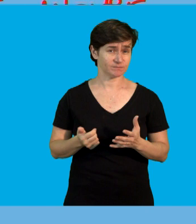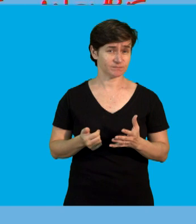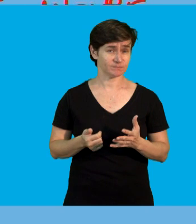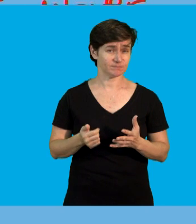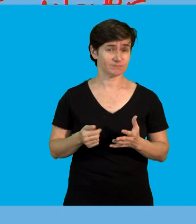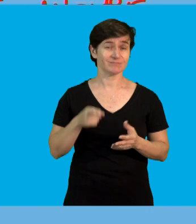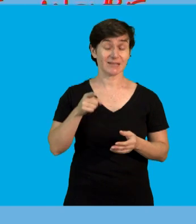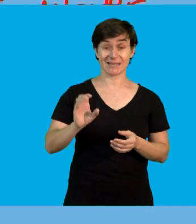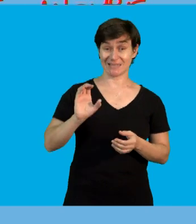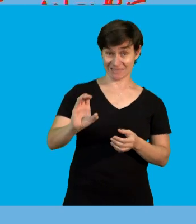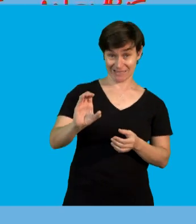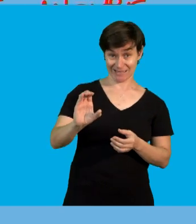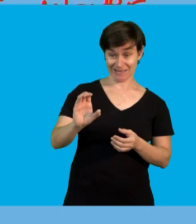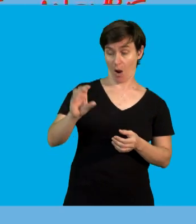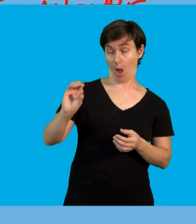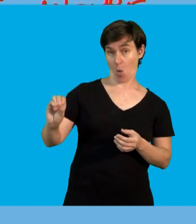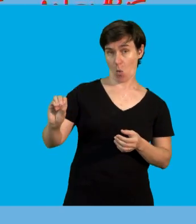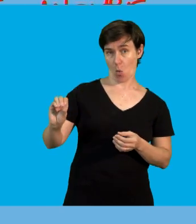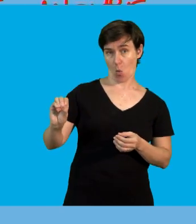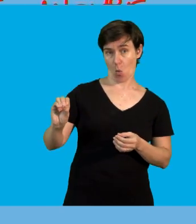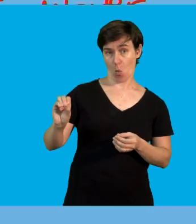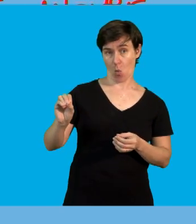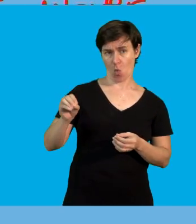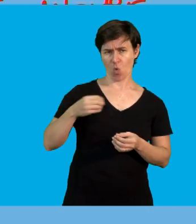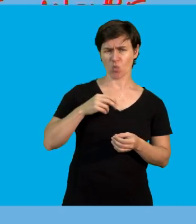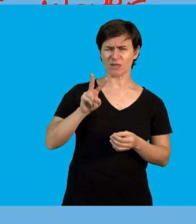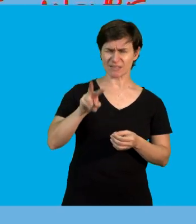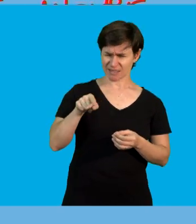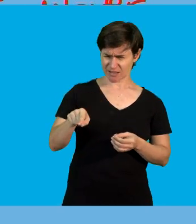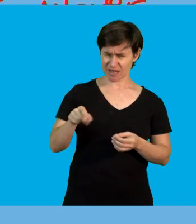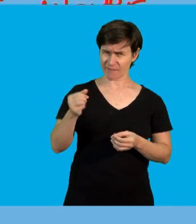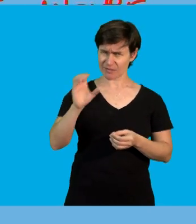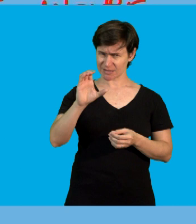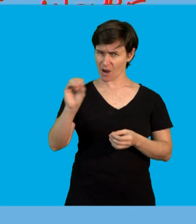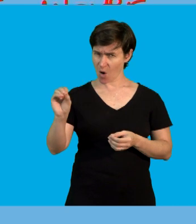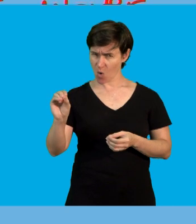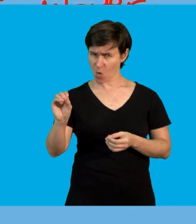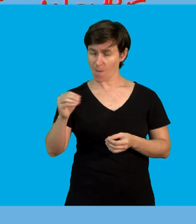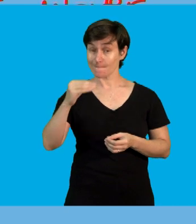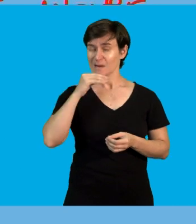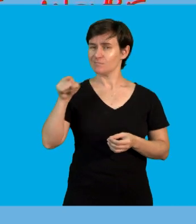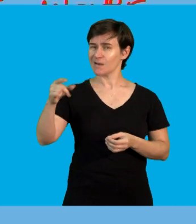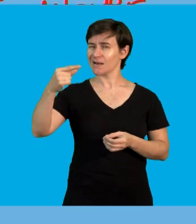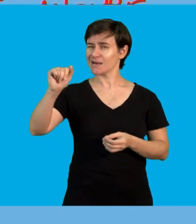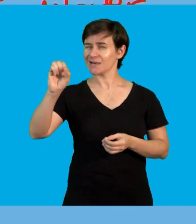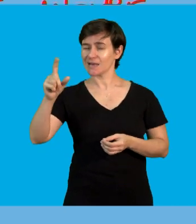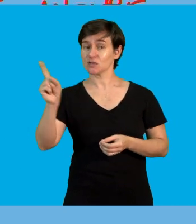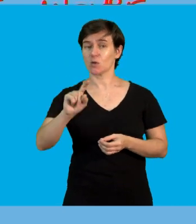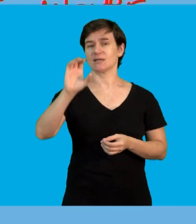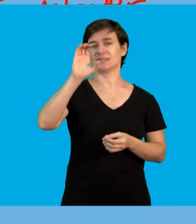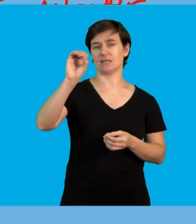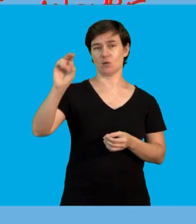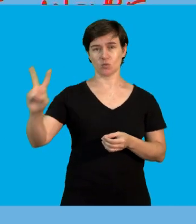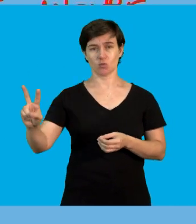is it going to be? You guessed it, because there's a C and then there's a O that we're seeing in this reaction. So the gas must